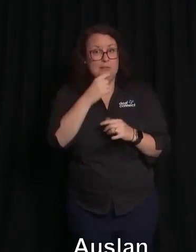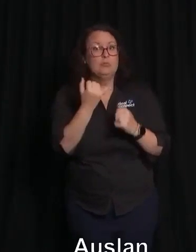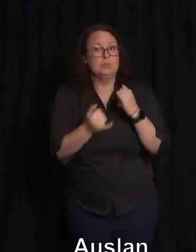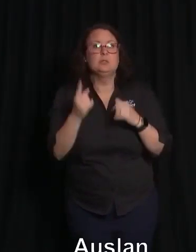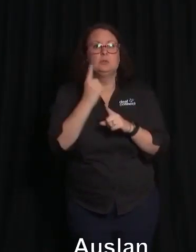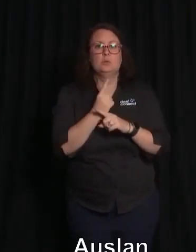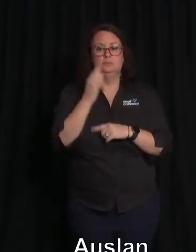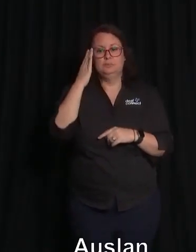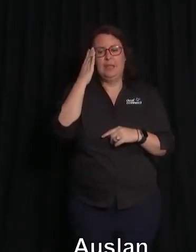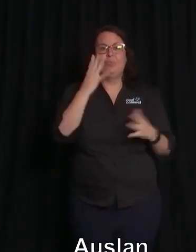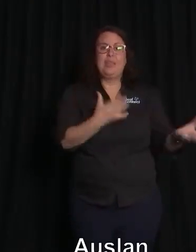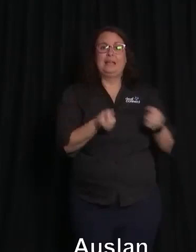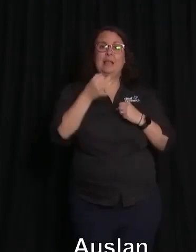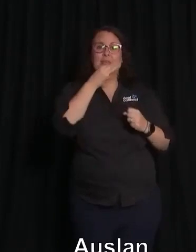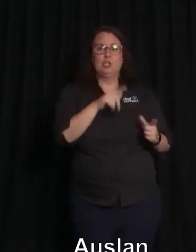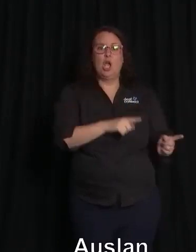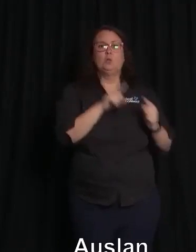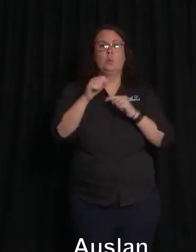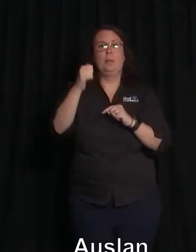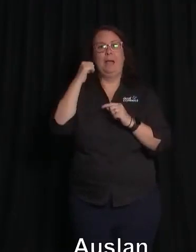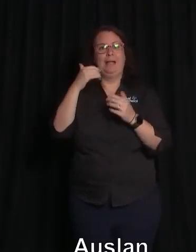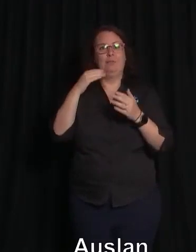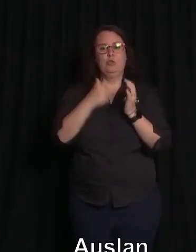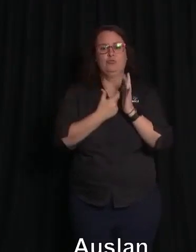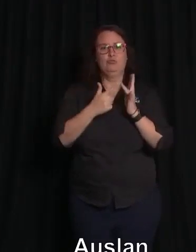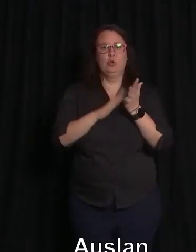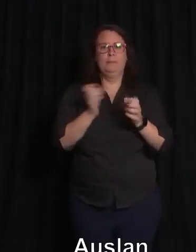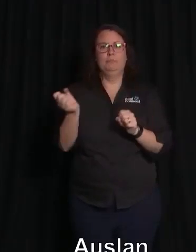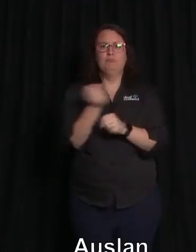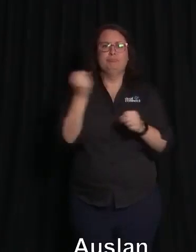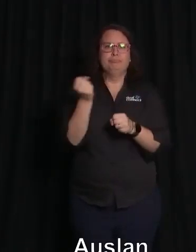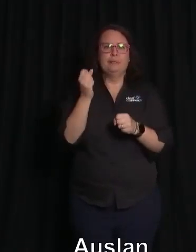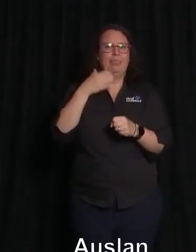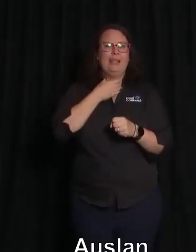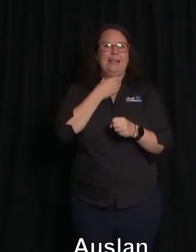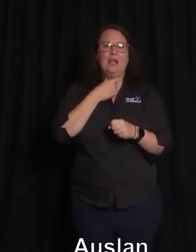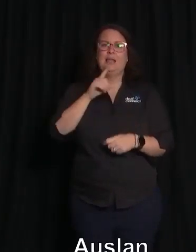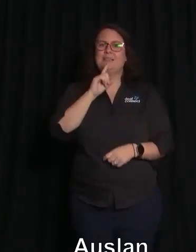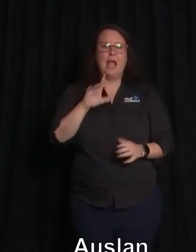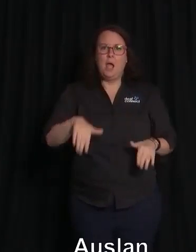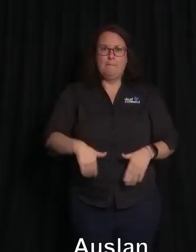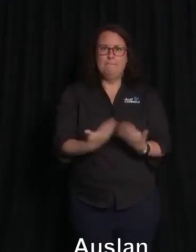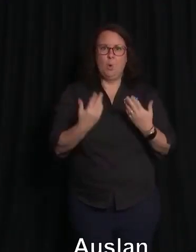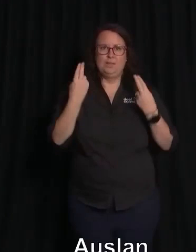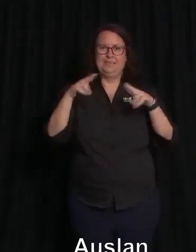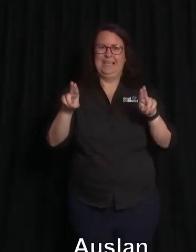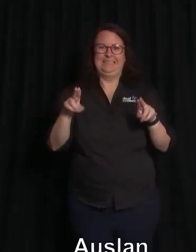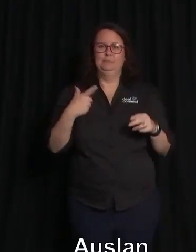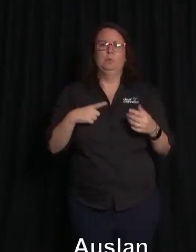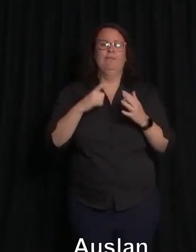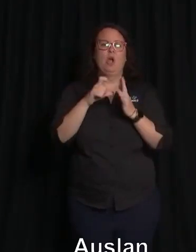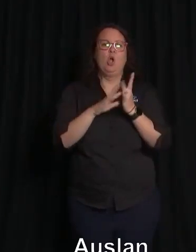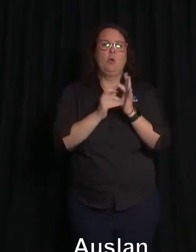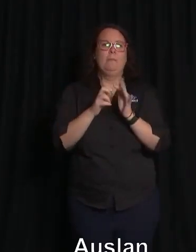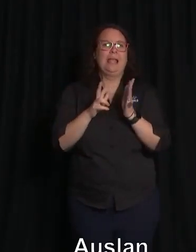literally do is to take the child to a back of a room, snap the neck, and tell the mother that the child has died because of